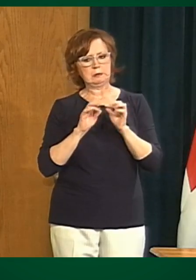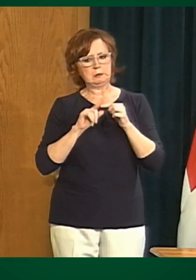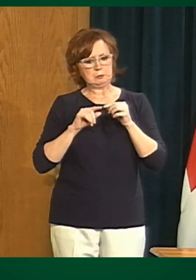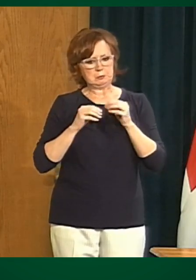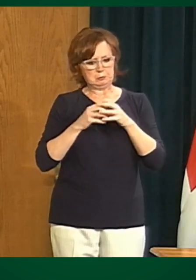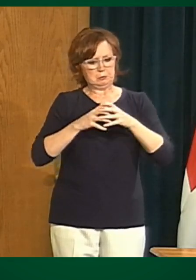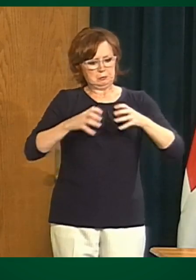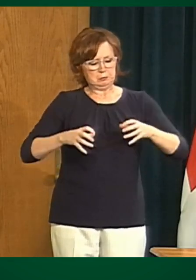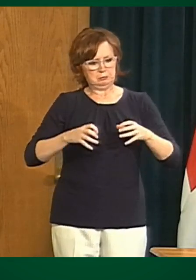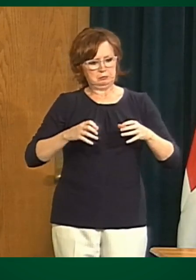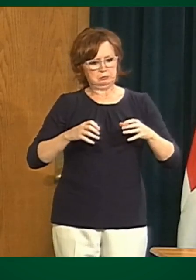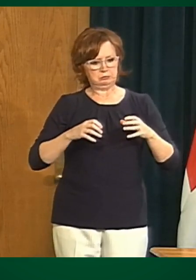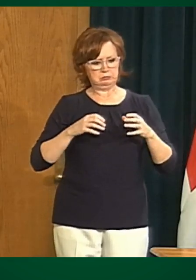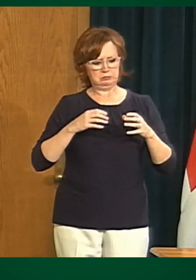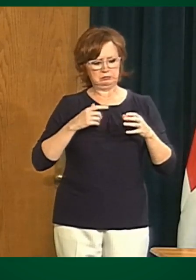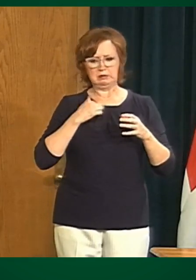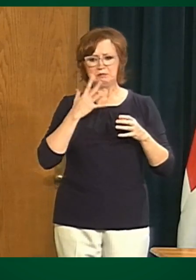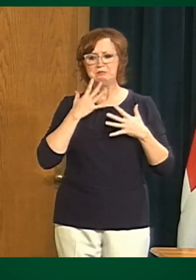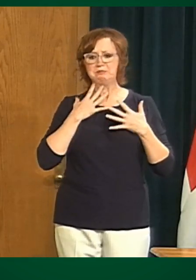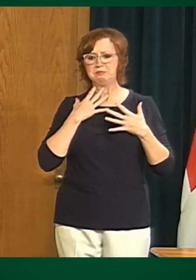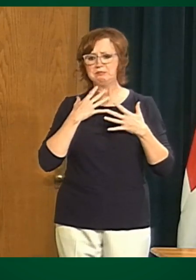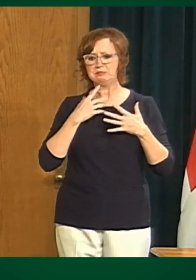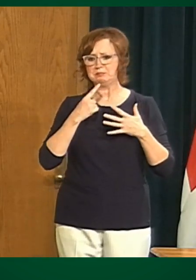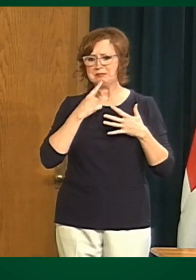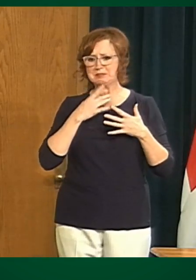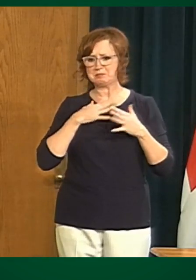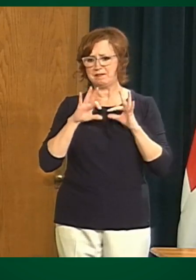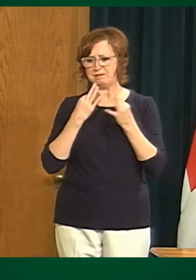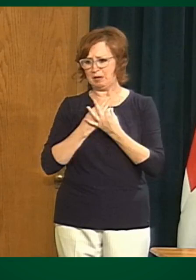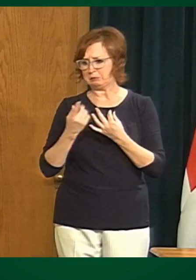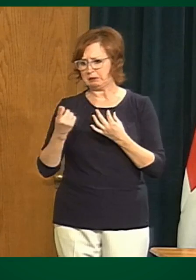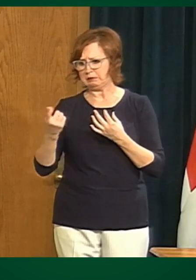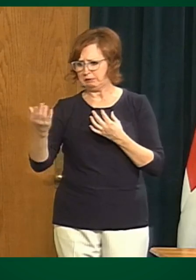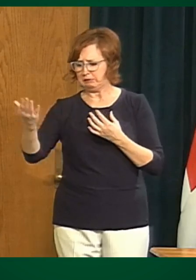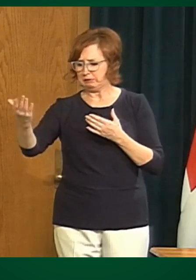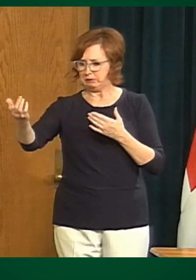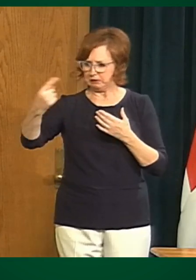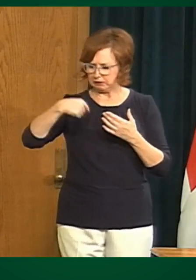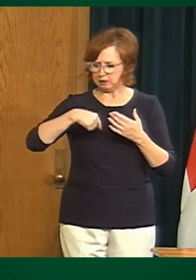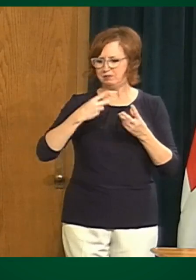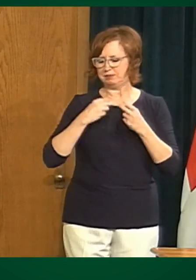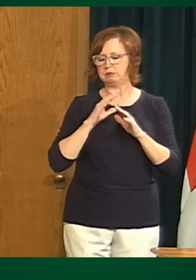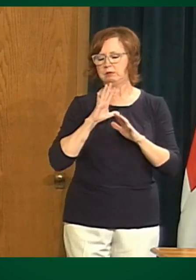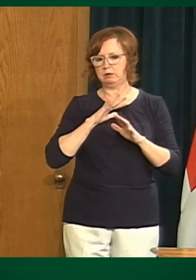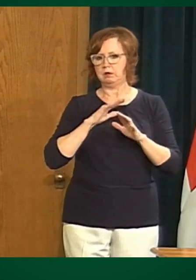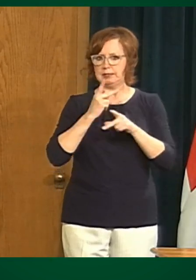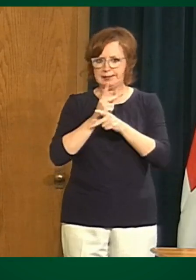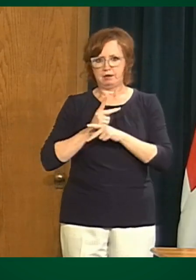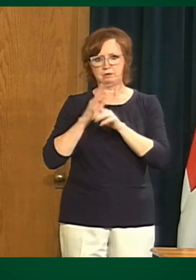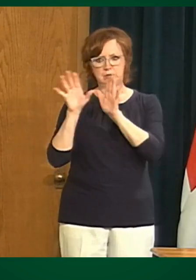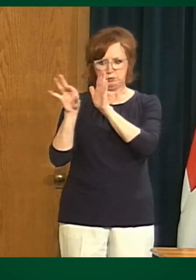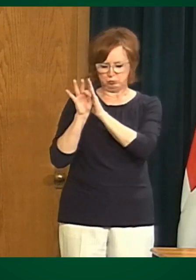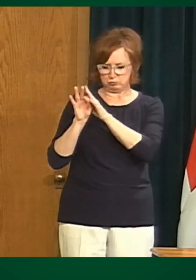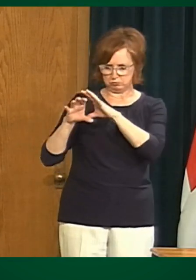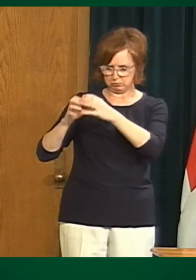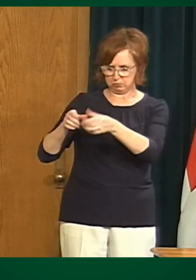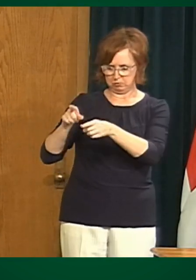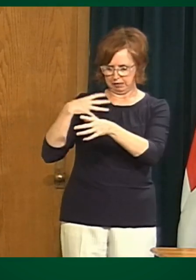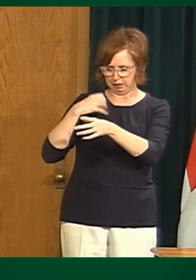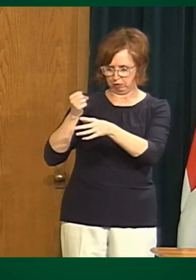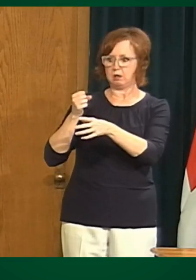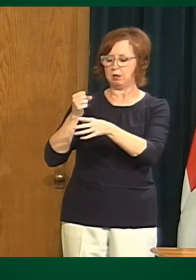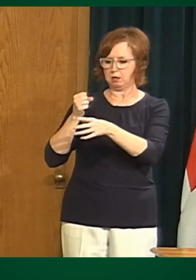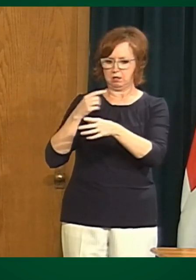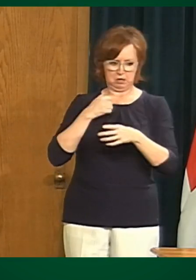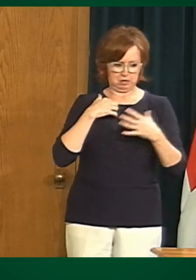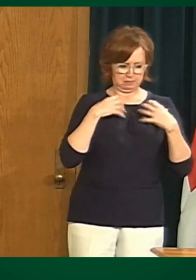we expand our circle of contact, if you will. And so I